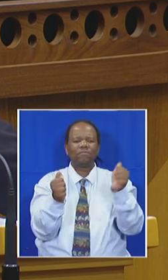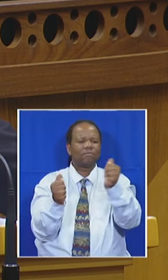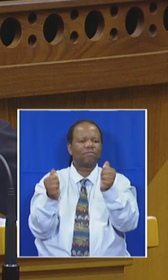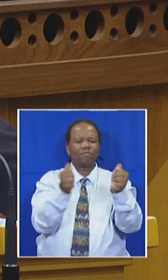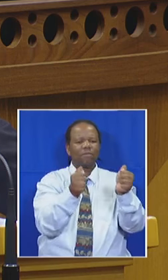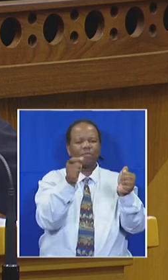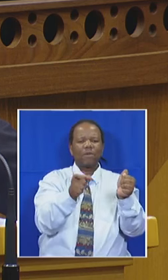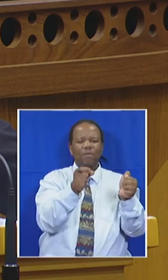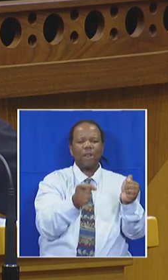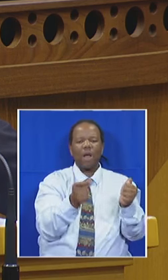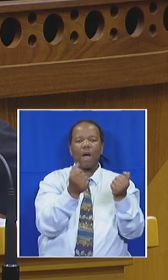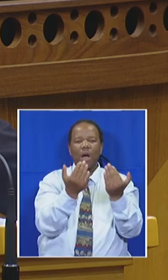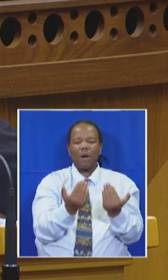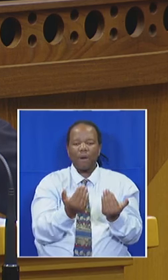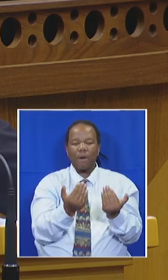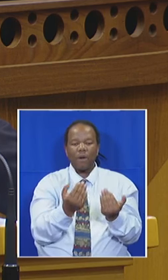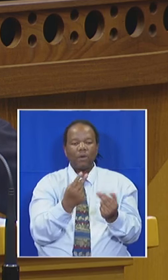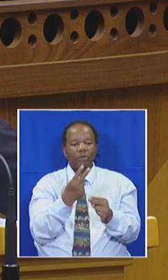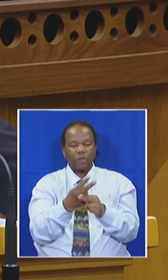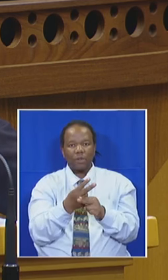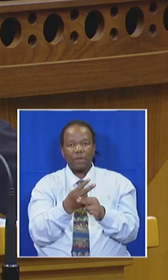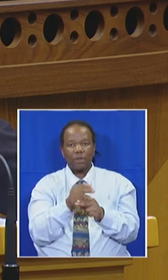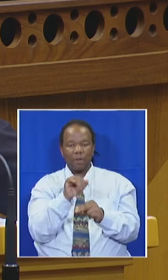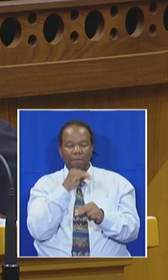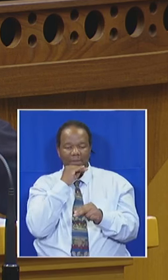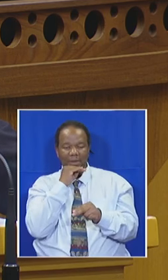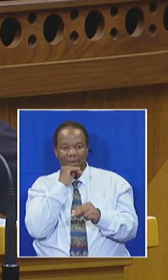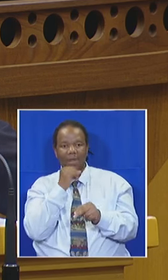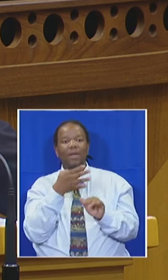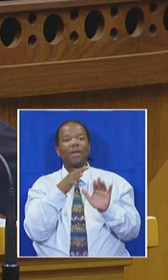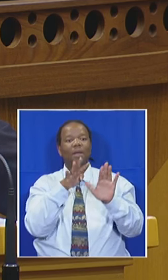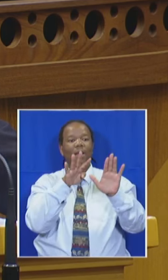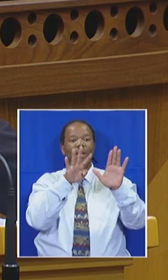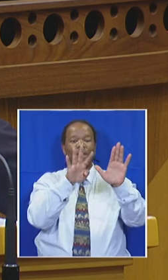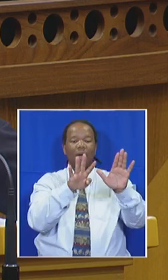appointees reflects 93 African females.